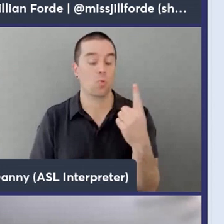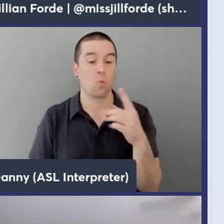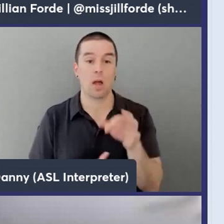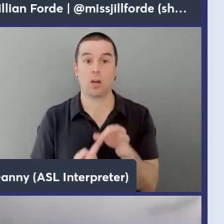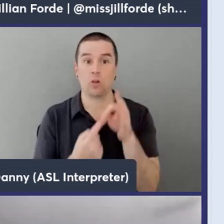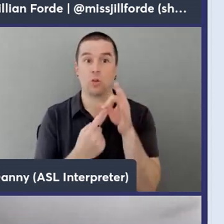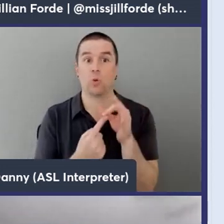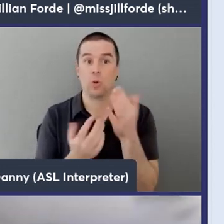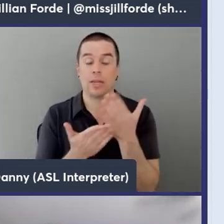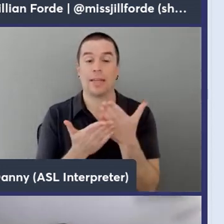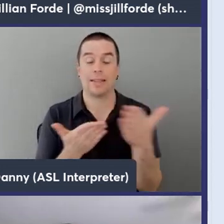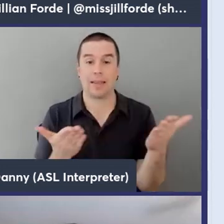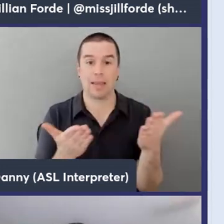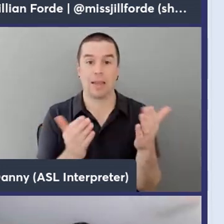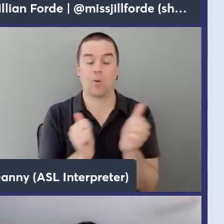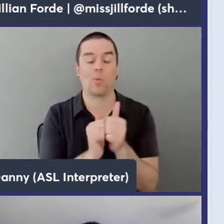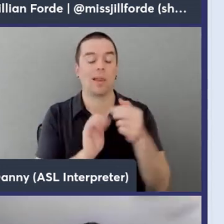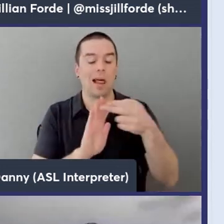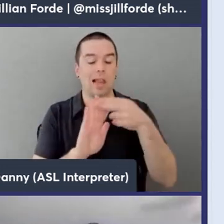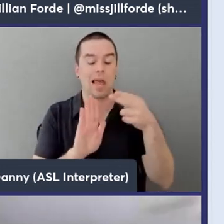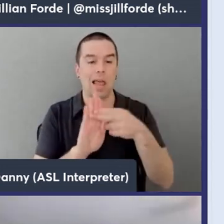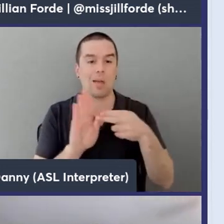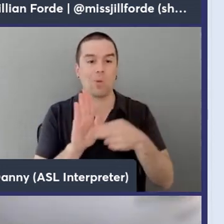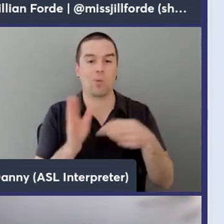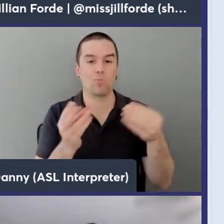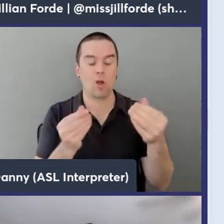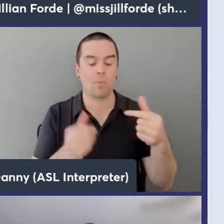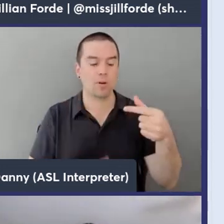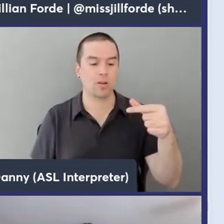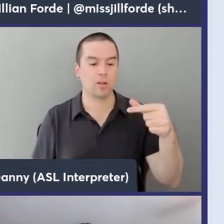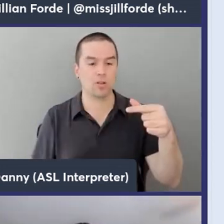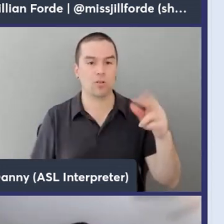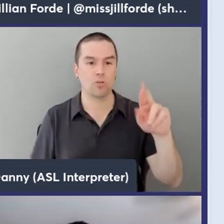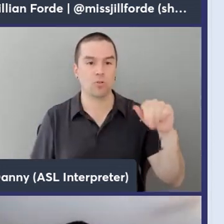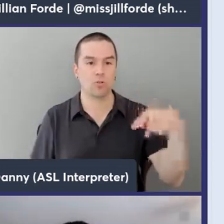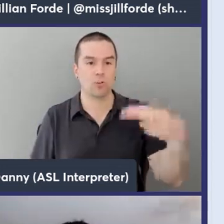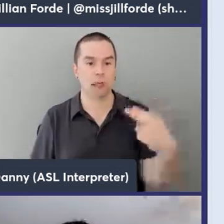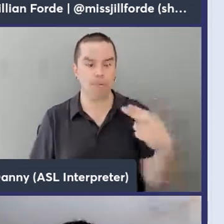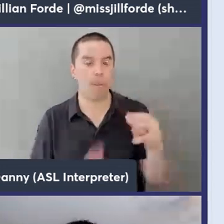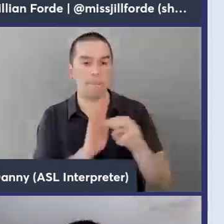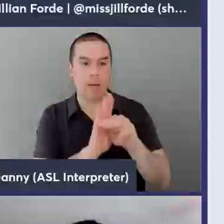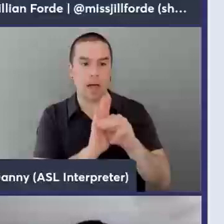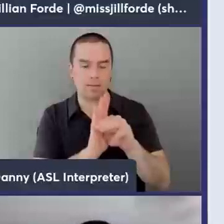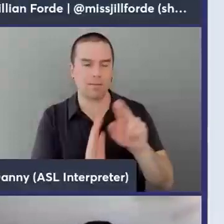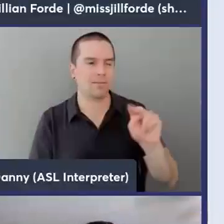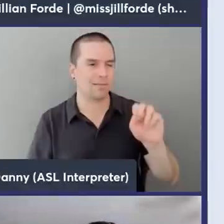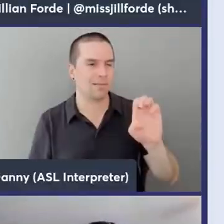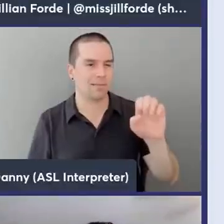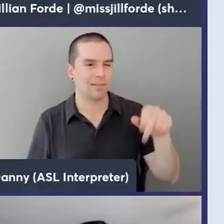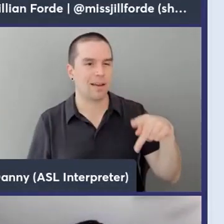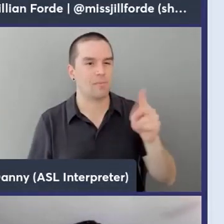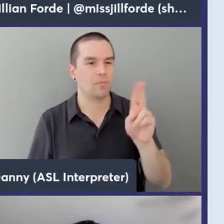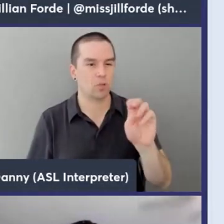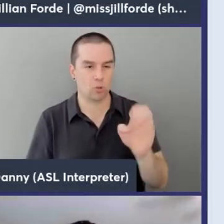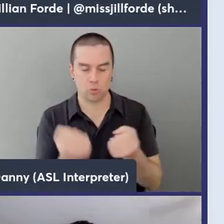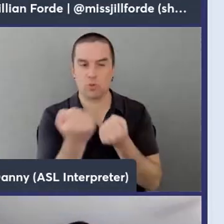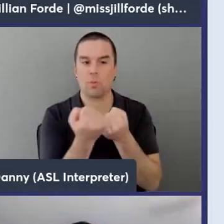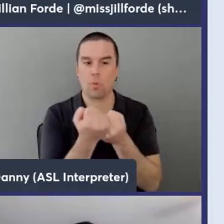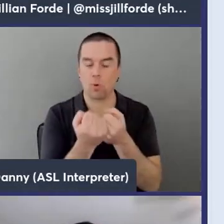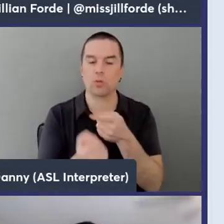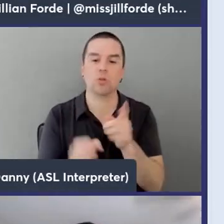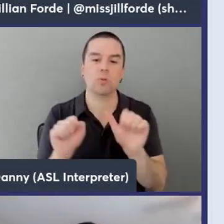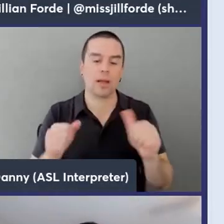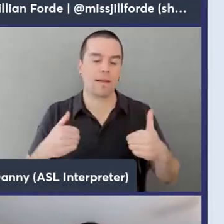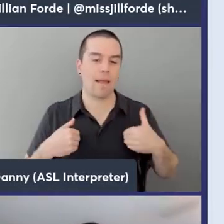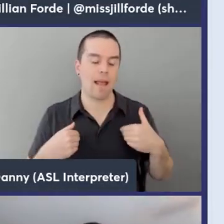of at least the labeled property graph model, which is one of the two models that Neptune supports, is, you can actually have